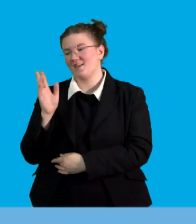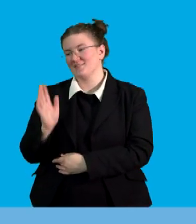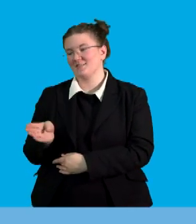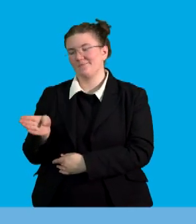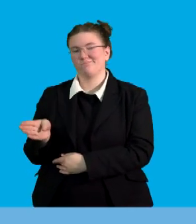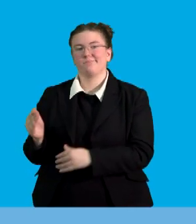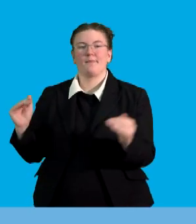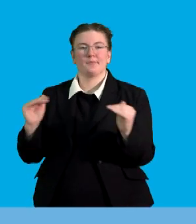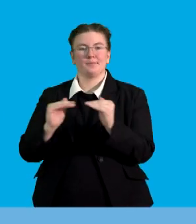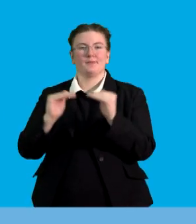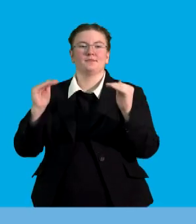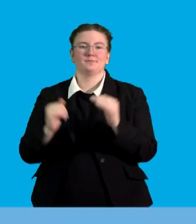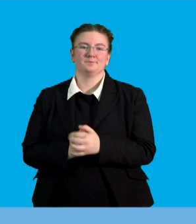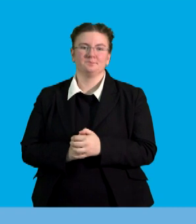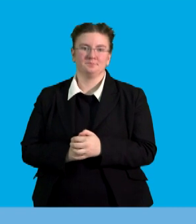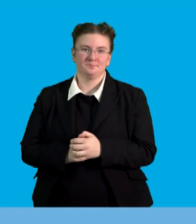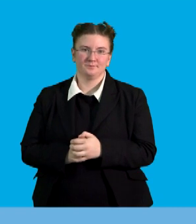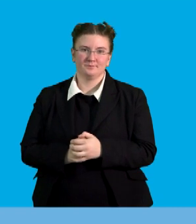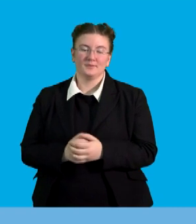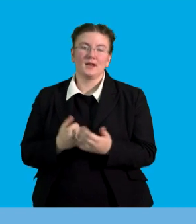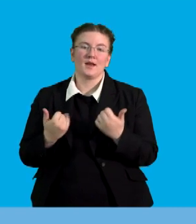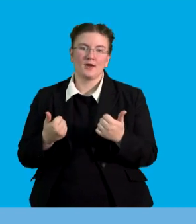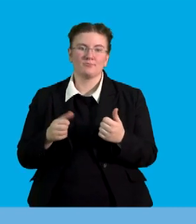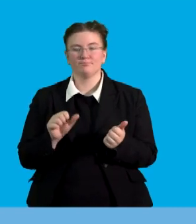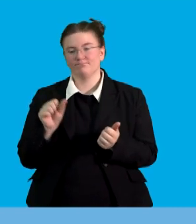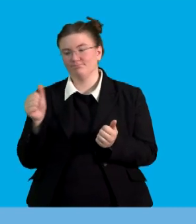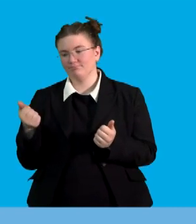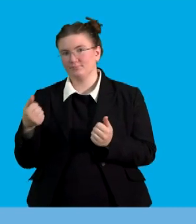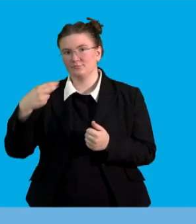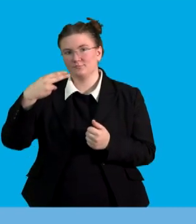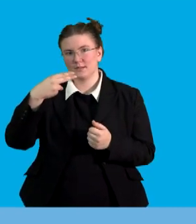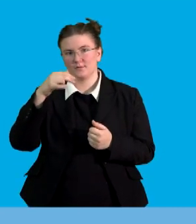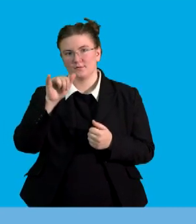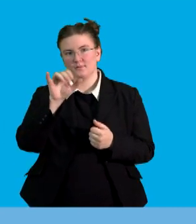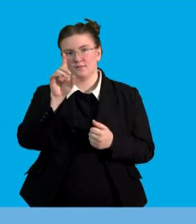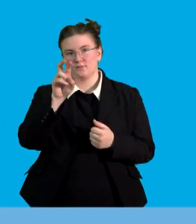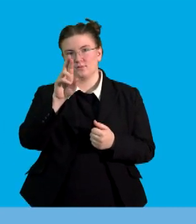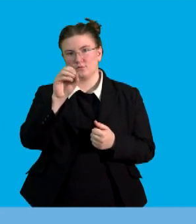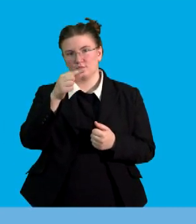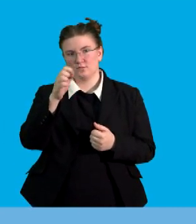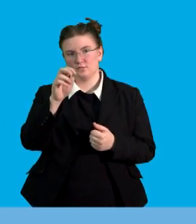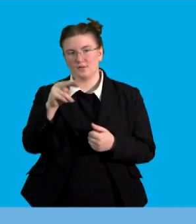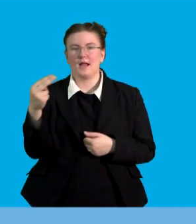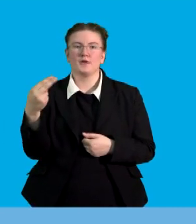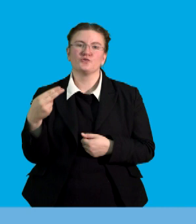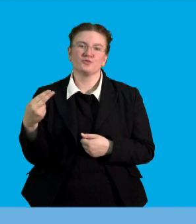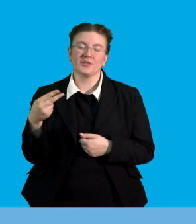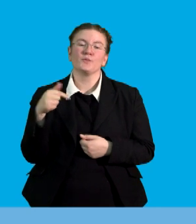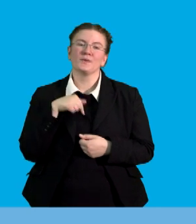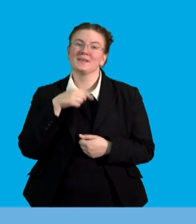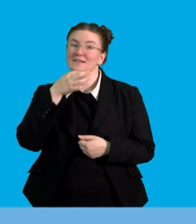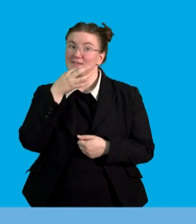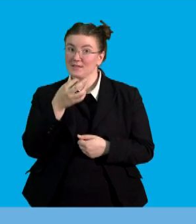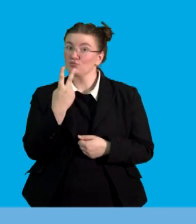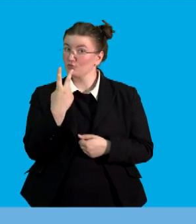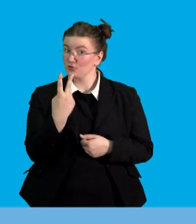the right-hand side as well. So we have 4. Now going to the hydrogen, we said because of that 2,